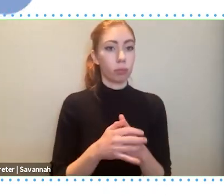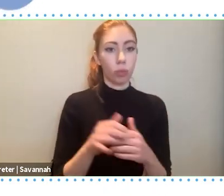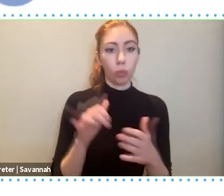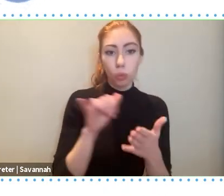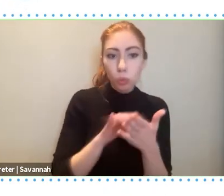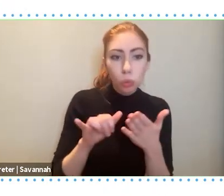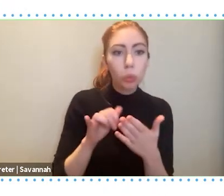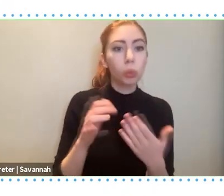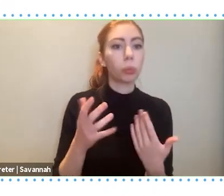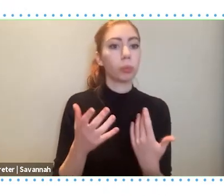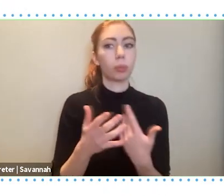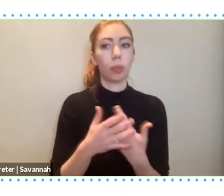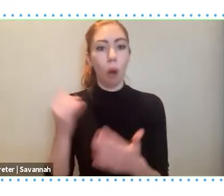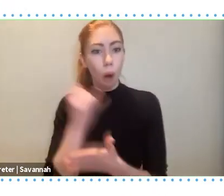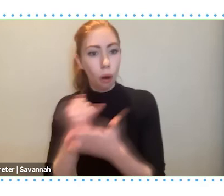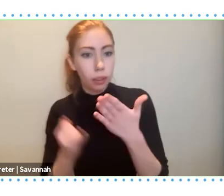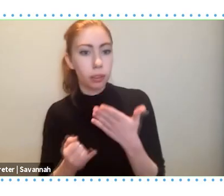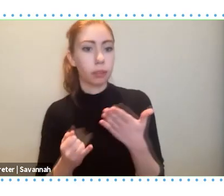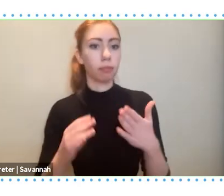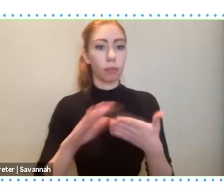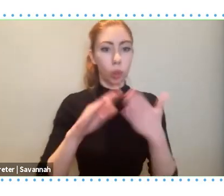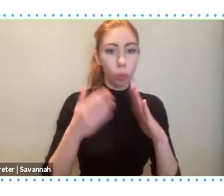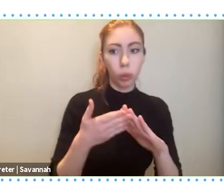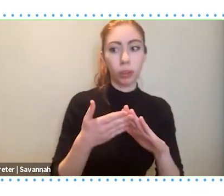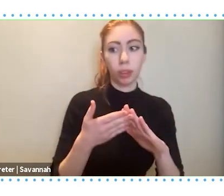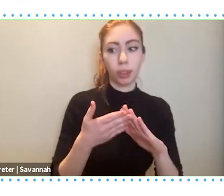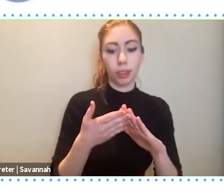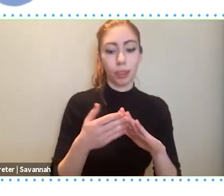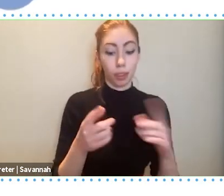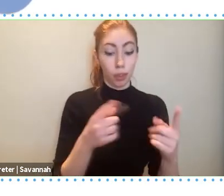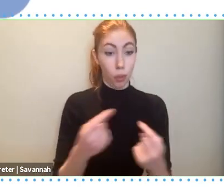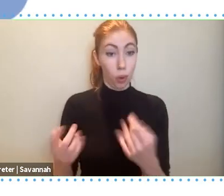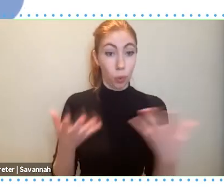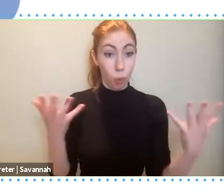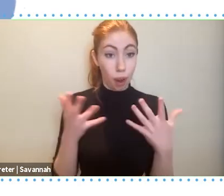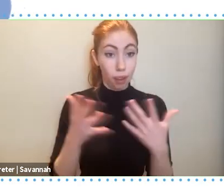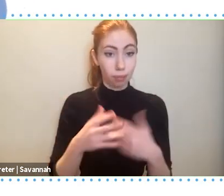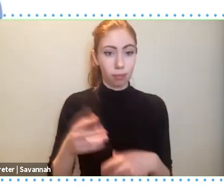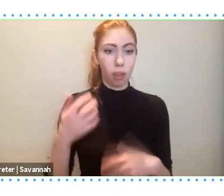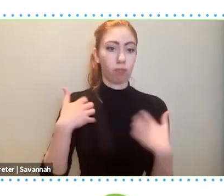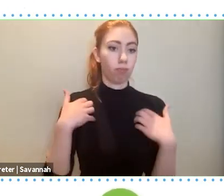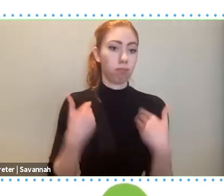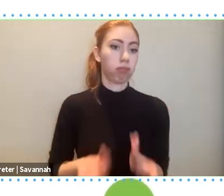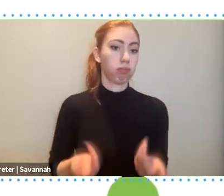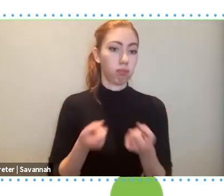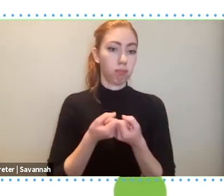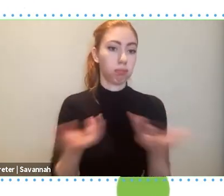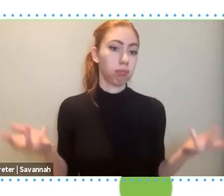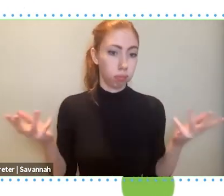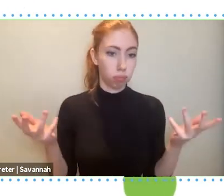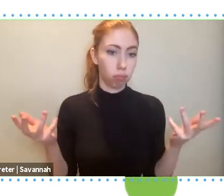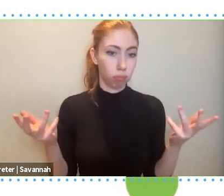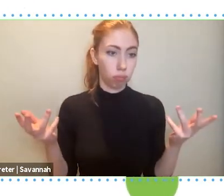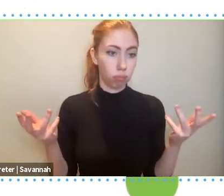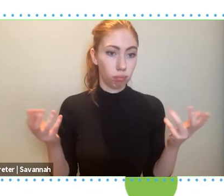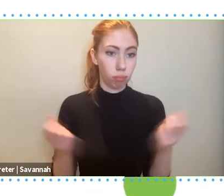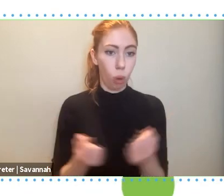tired, you have been through a lot, but we can't be just reactive